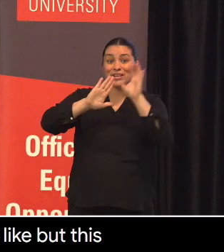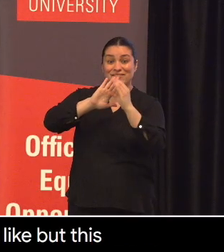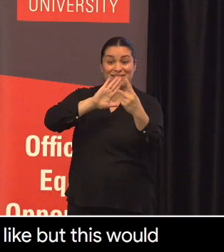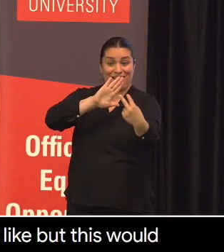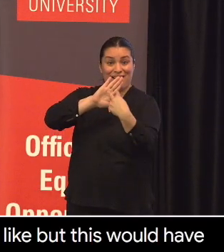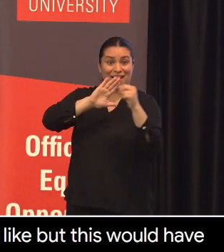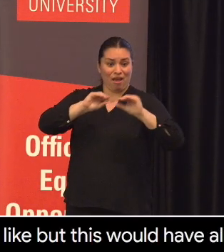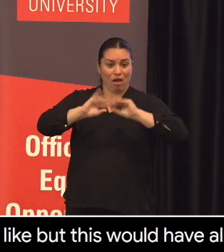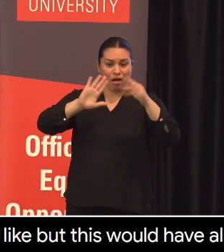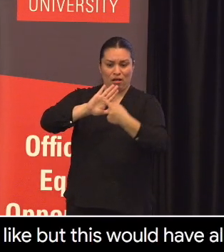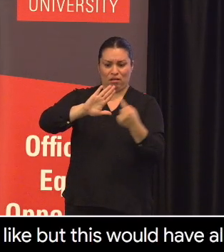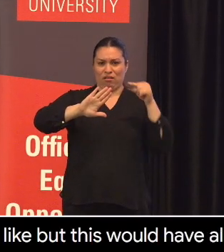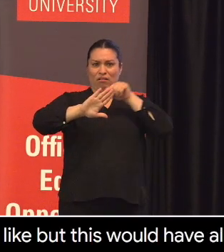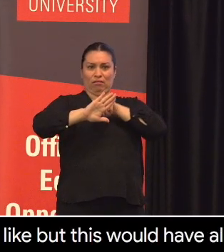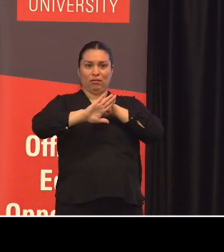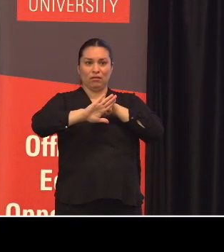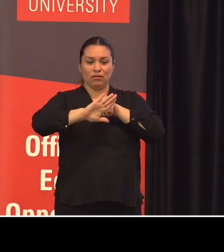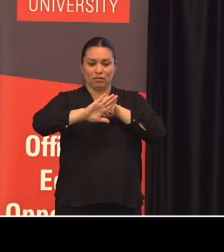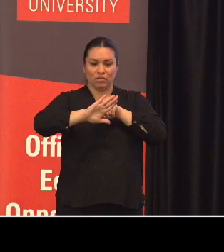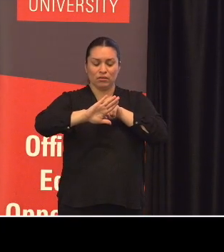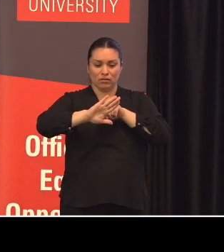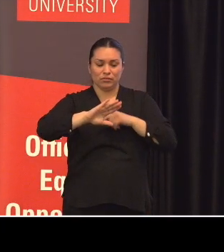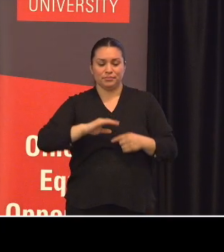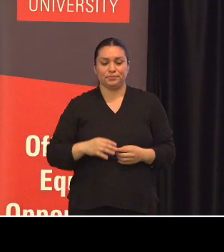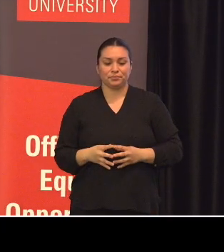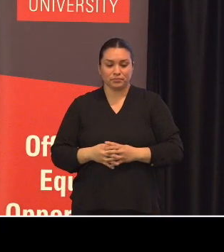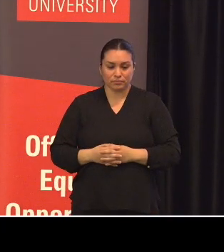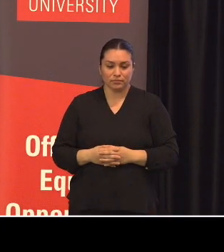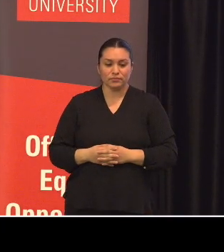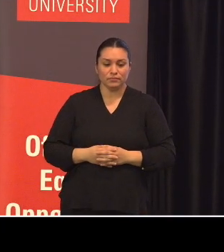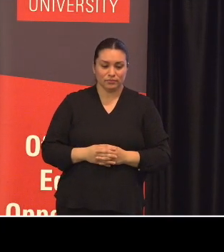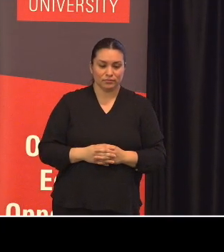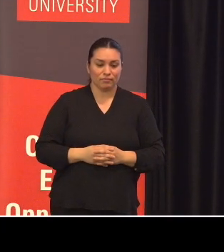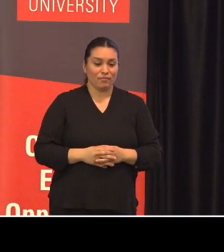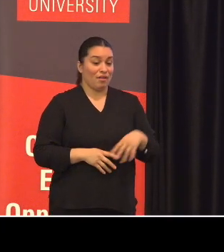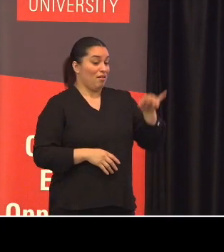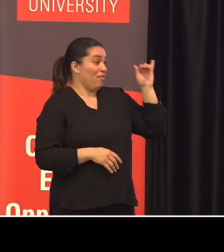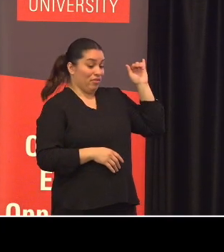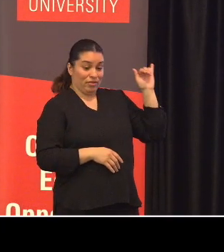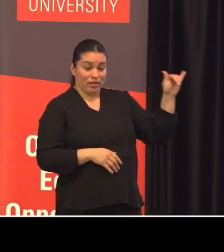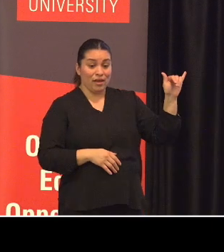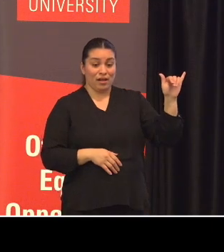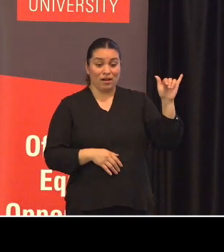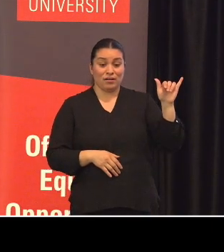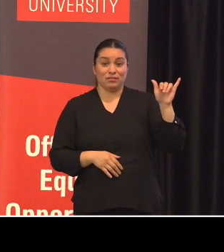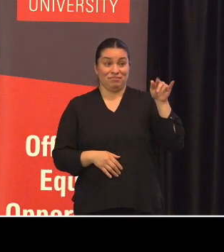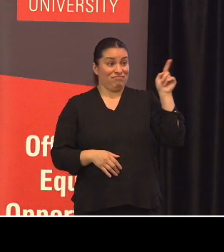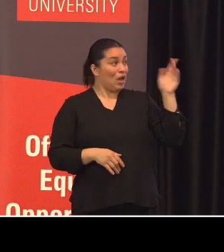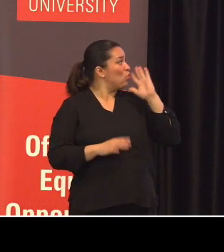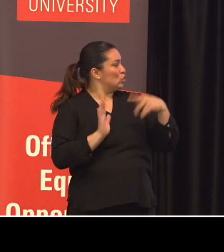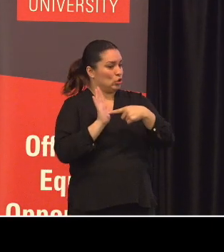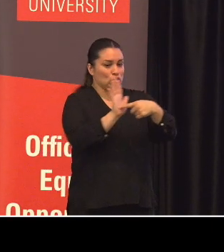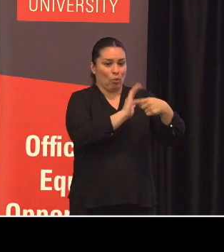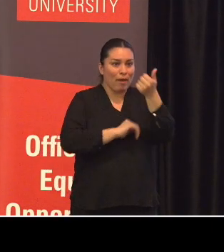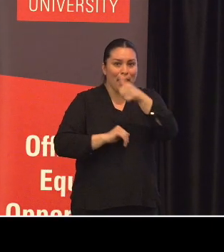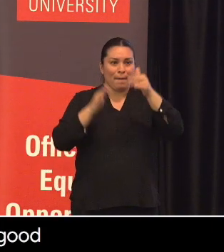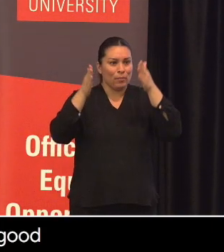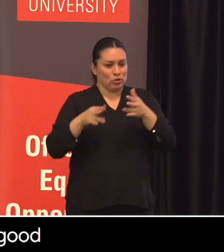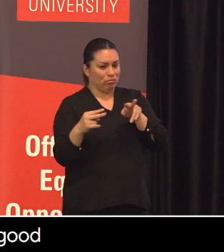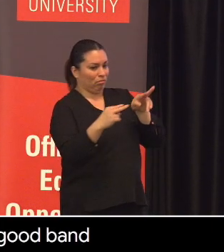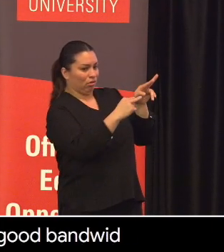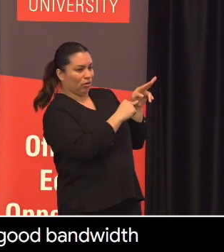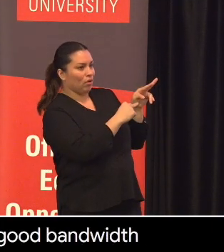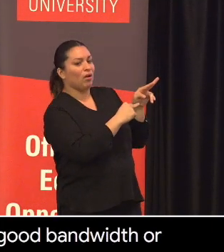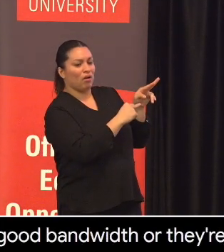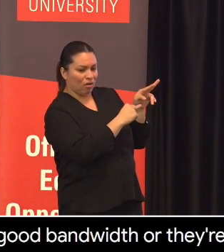would have allowed anyone, whether they happen to be blind or low vision or legally blind or somewhere where they don't have good